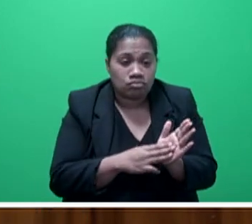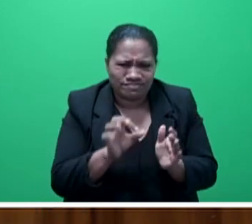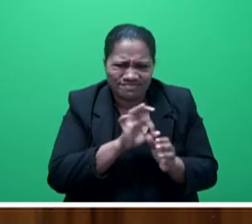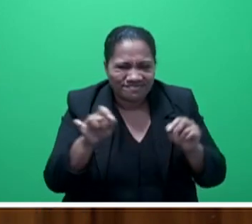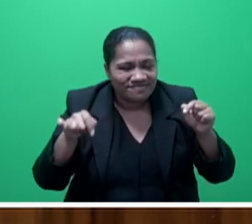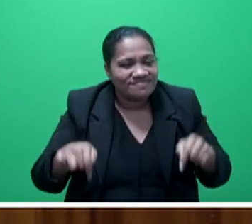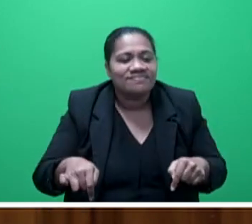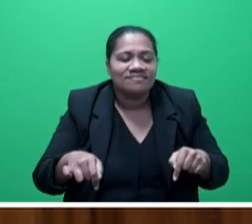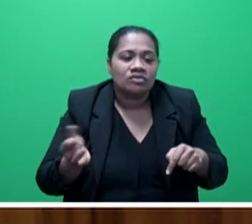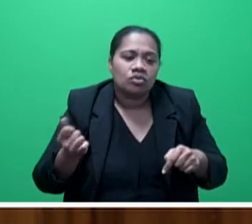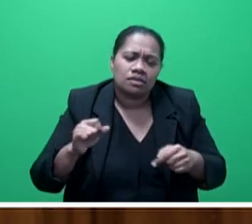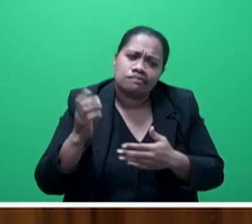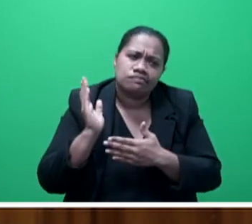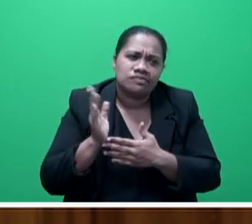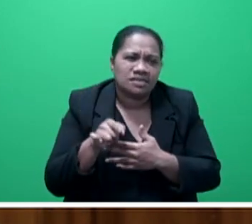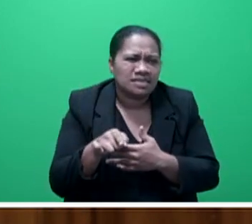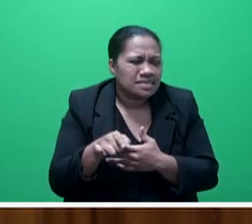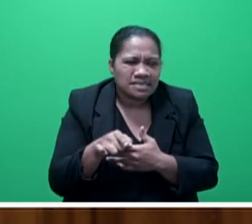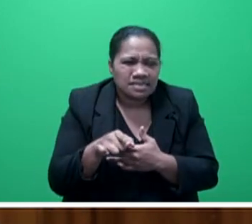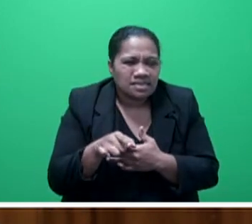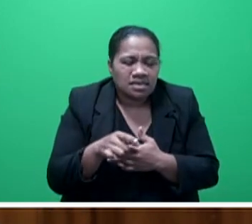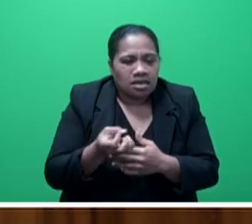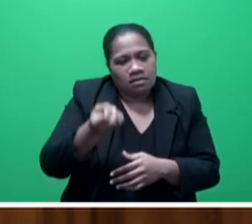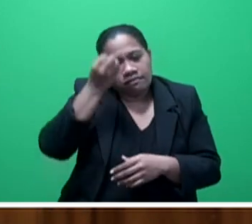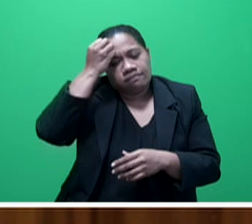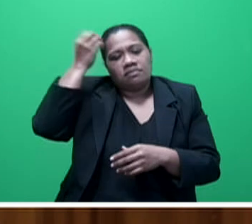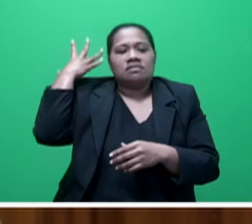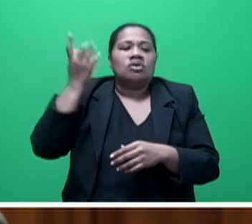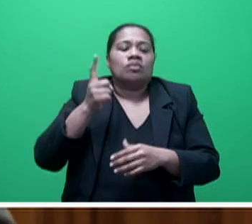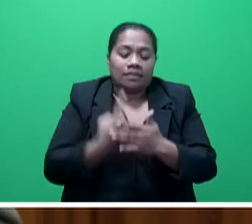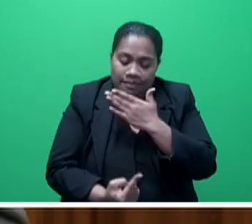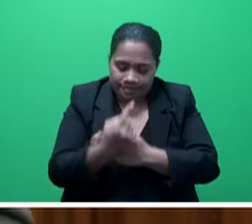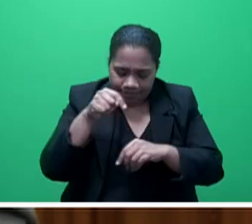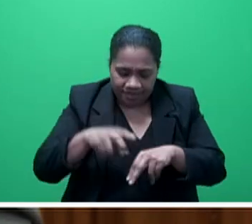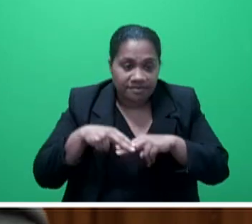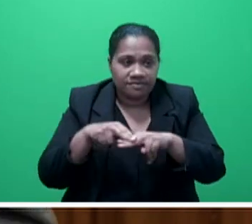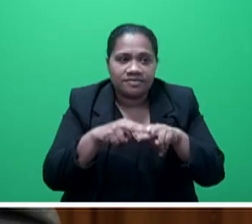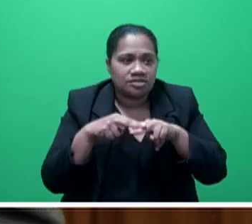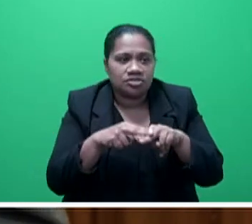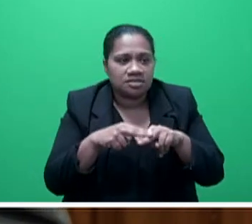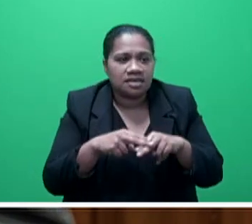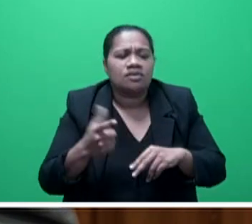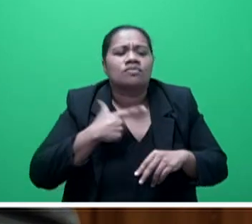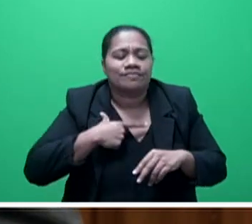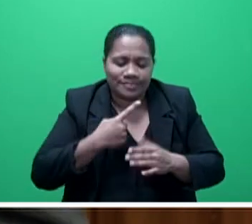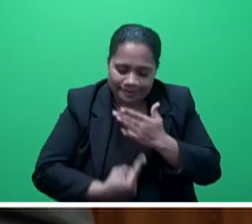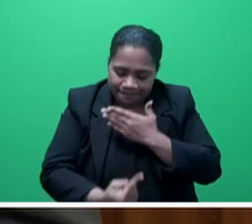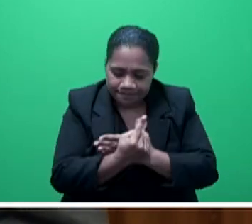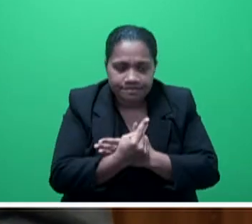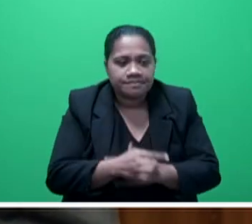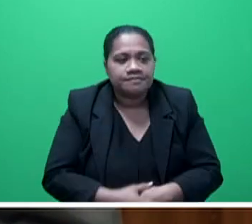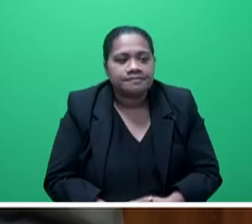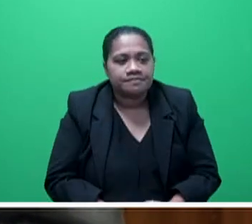in his address has been a bit thick and has forgotten what has happened here in Fiji in our recent past and why it has happened. This talk